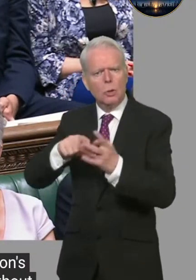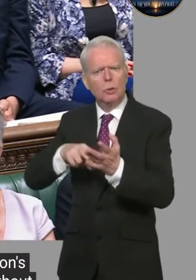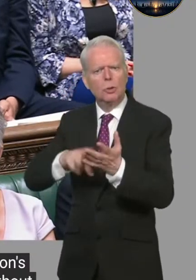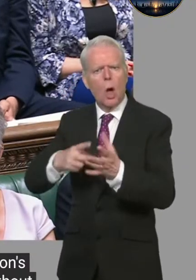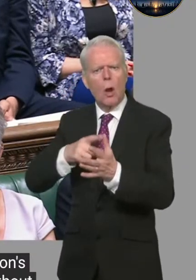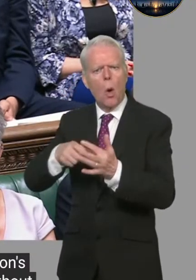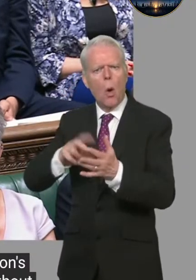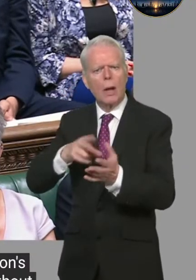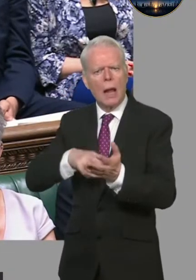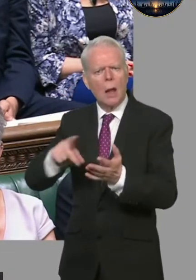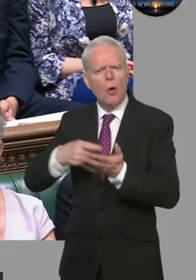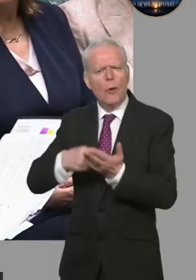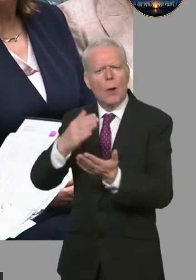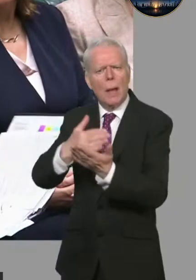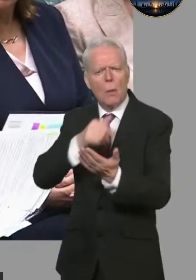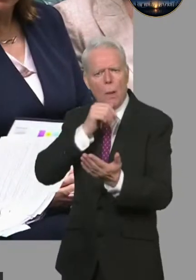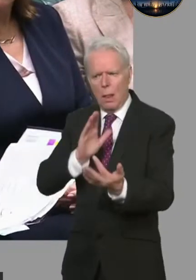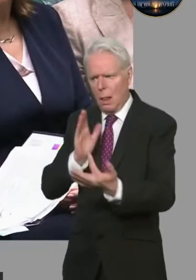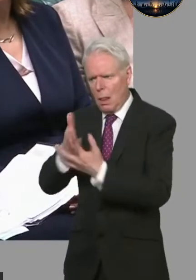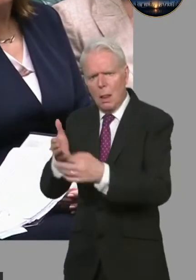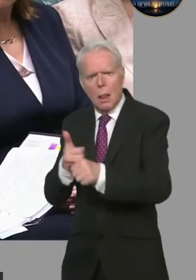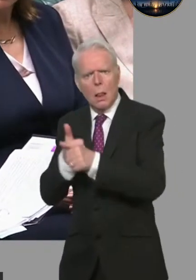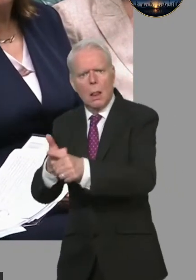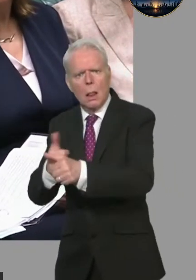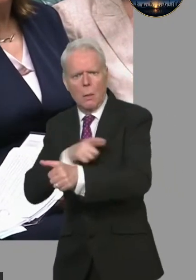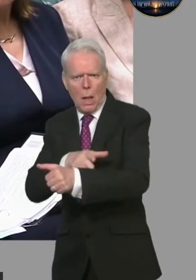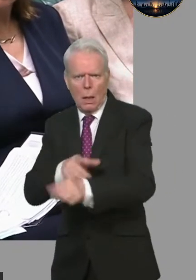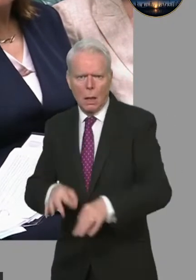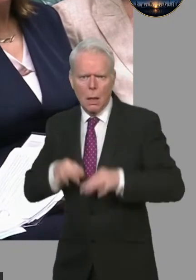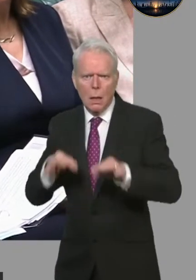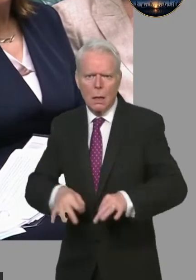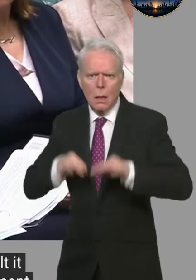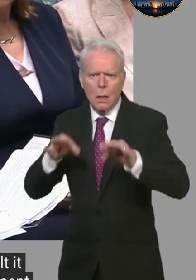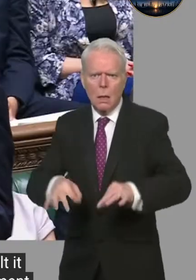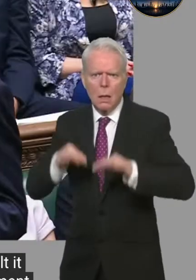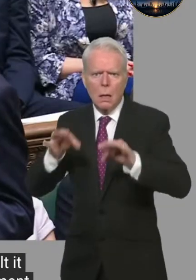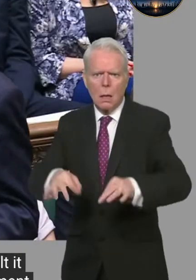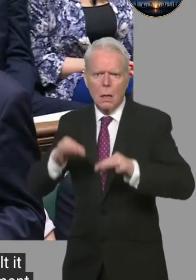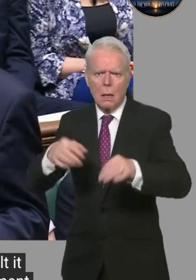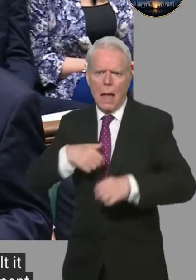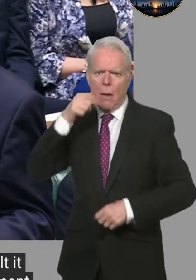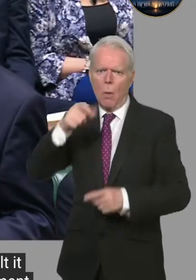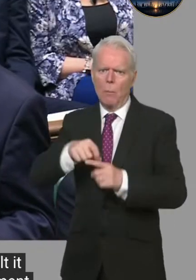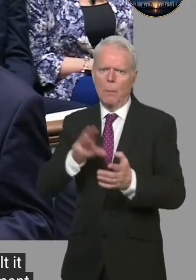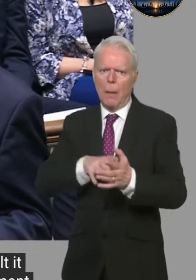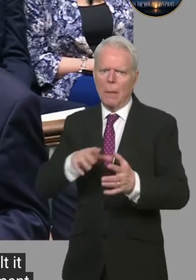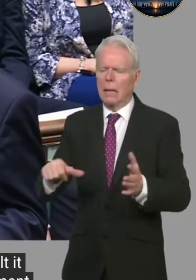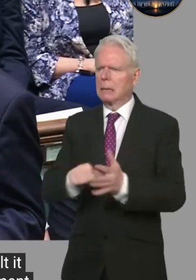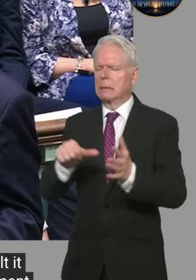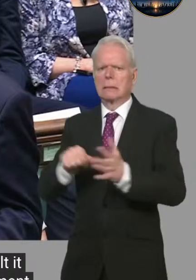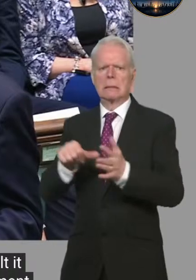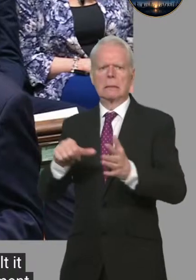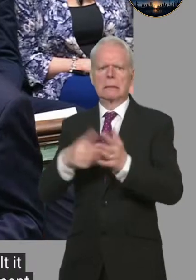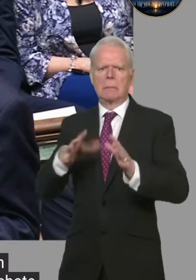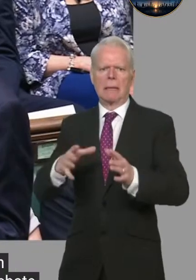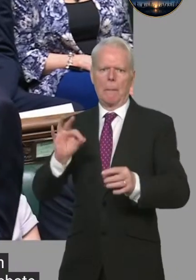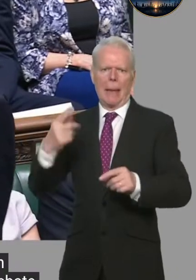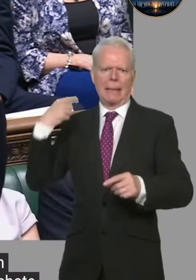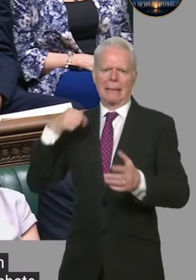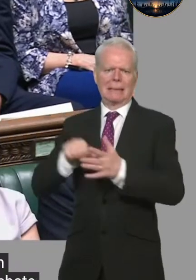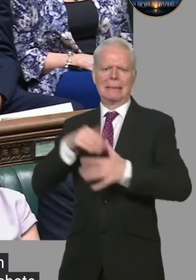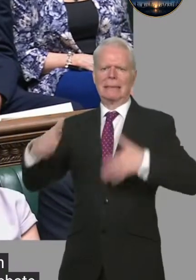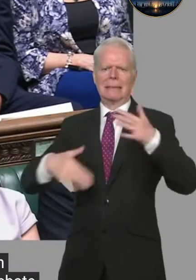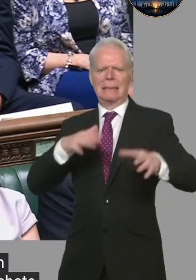as we debate issues robustly in this House that we are all human, and it's something that everyone should remember.